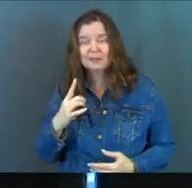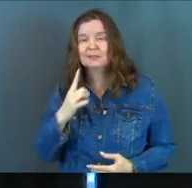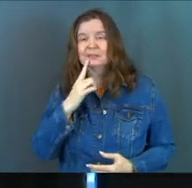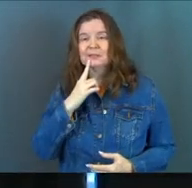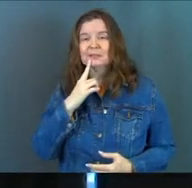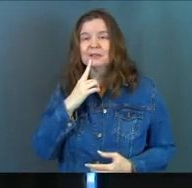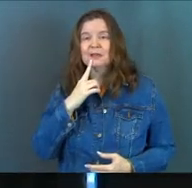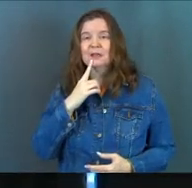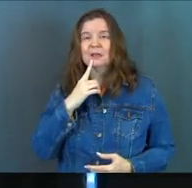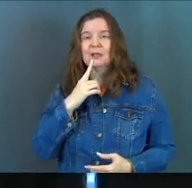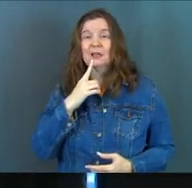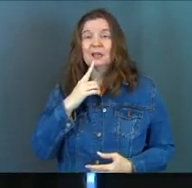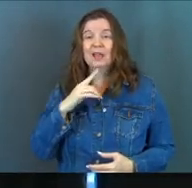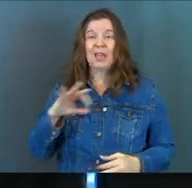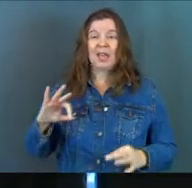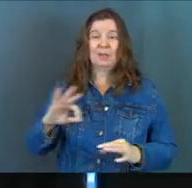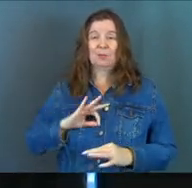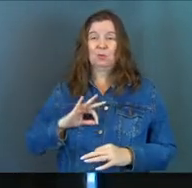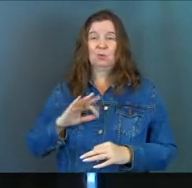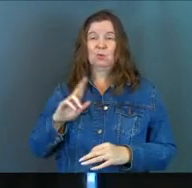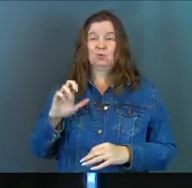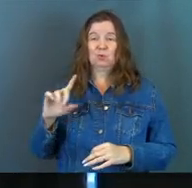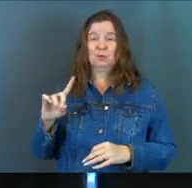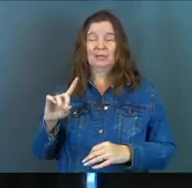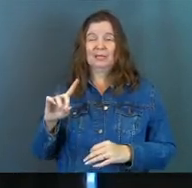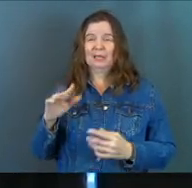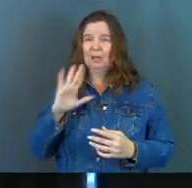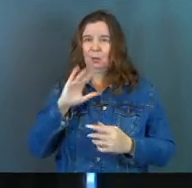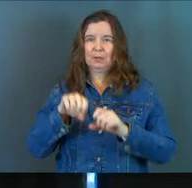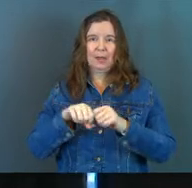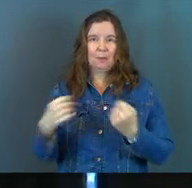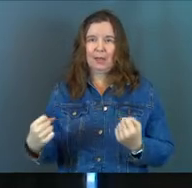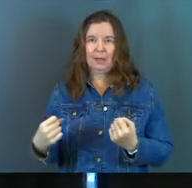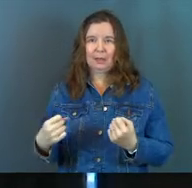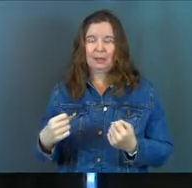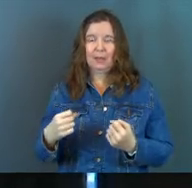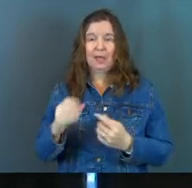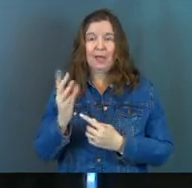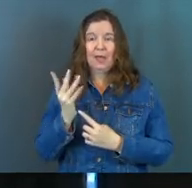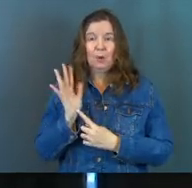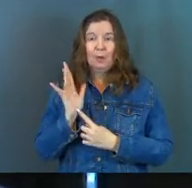says, a bruised reed he will not break and a smoldering wick he will not snuff out.